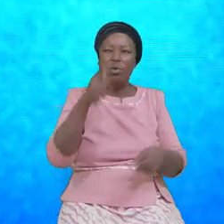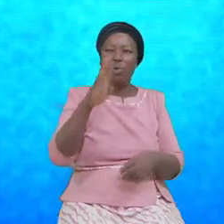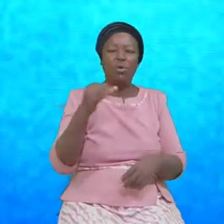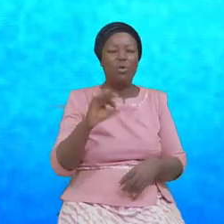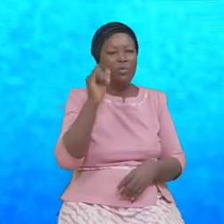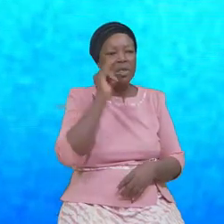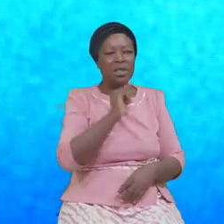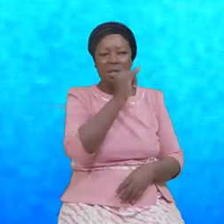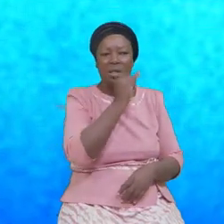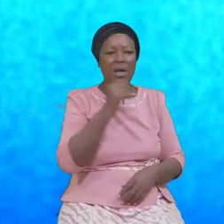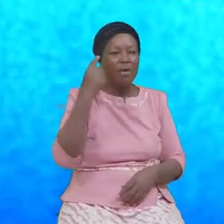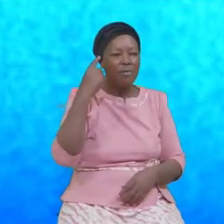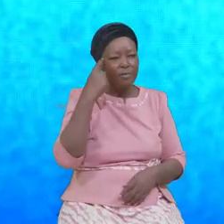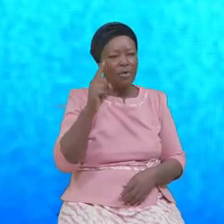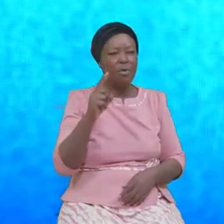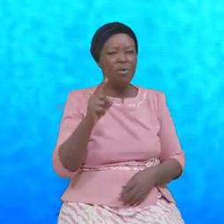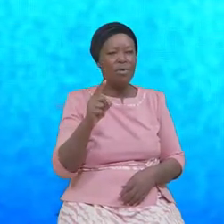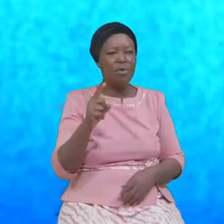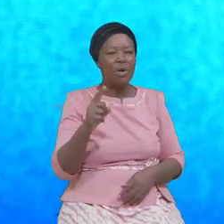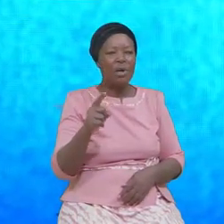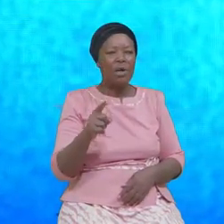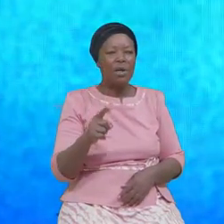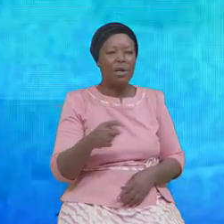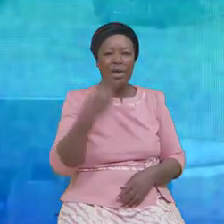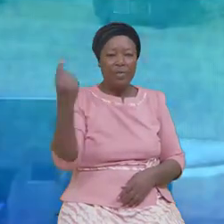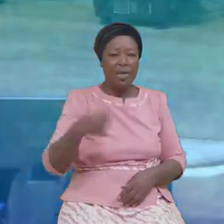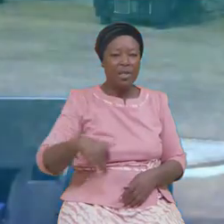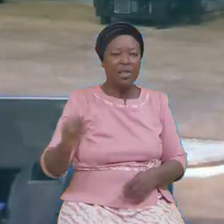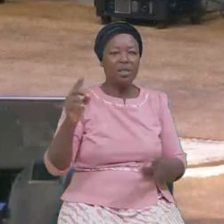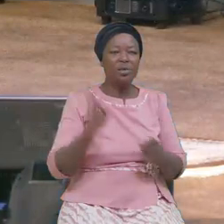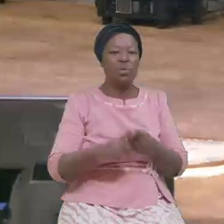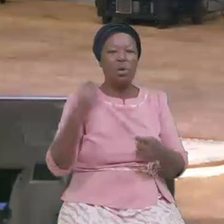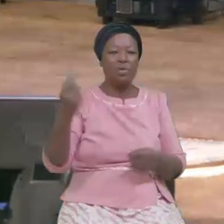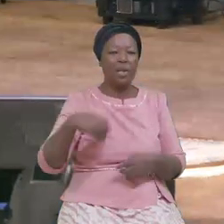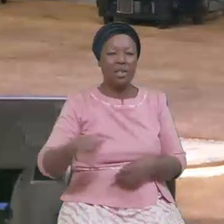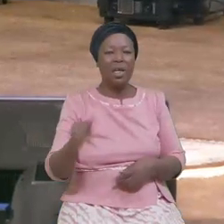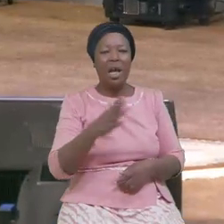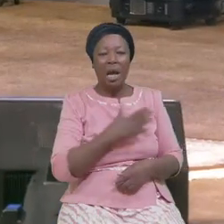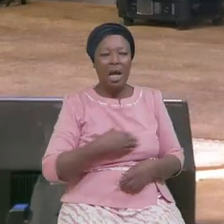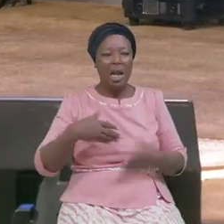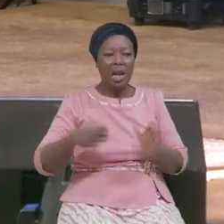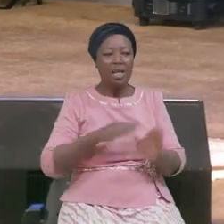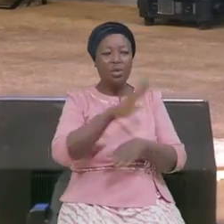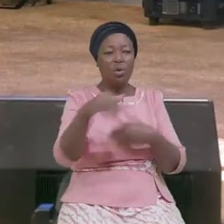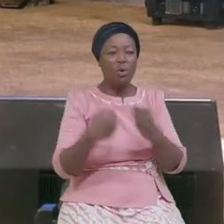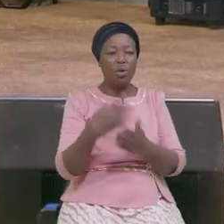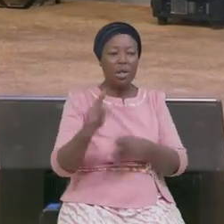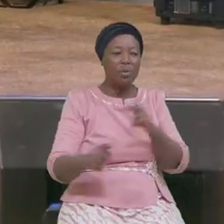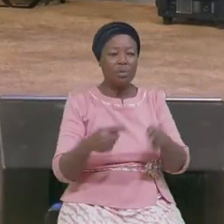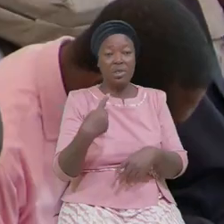Israel from everlasting to everlasting. And let all the people